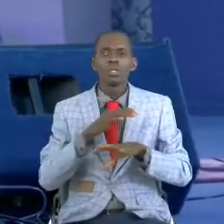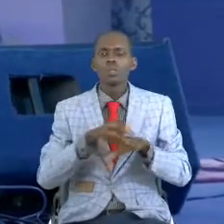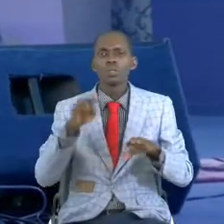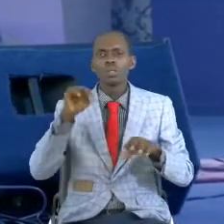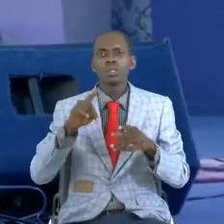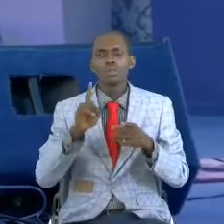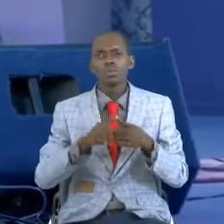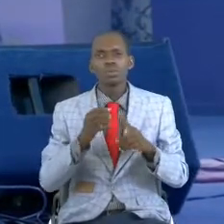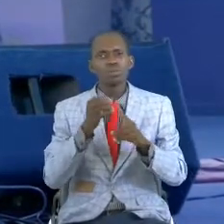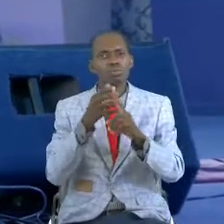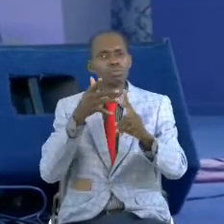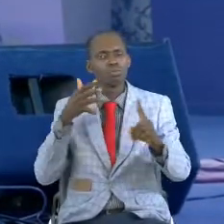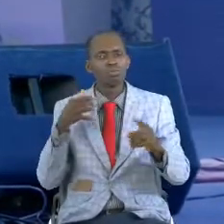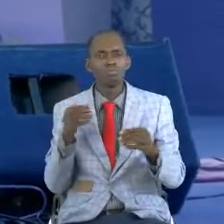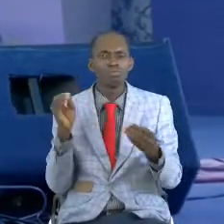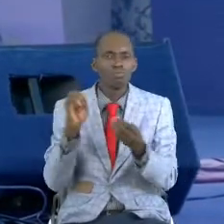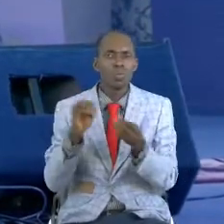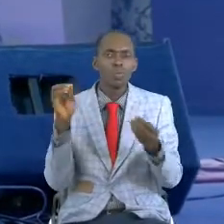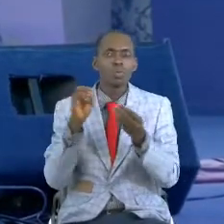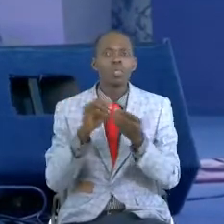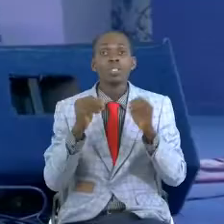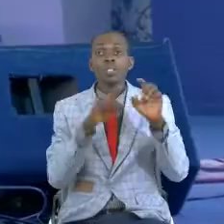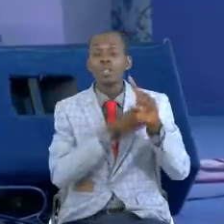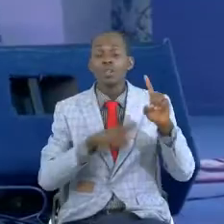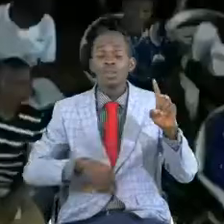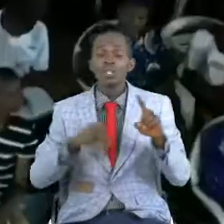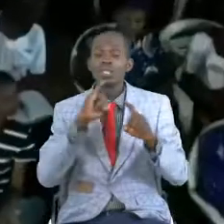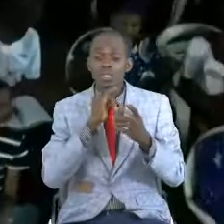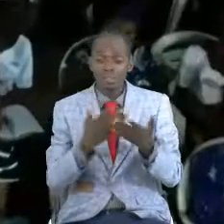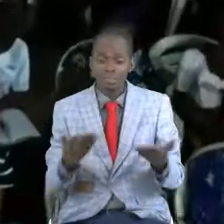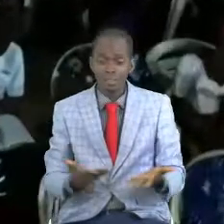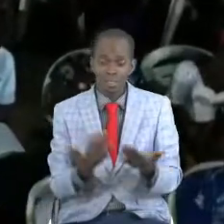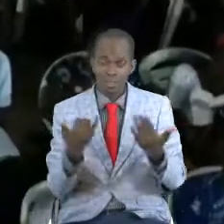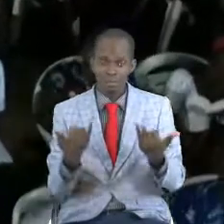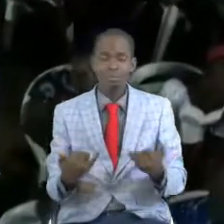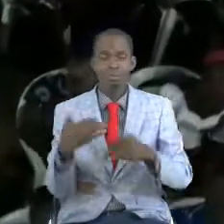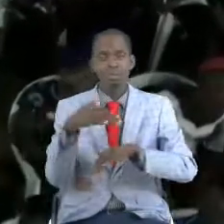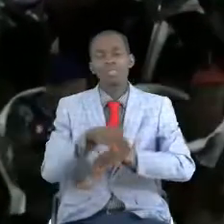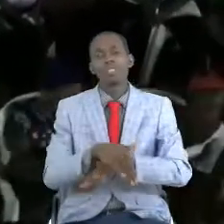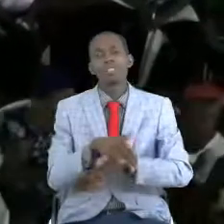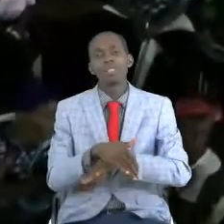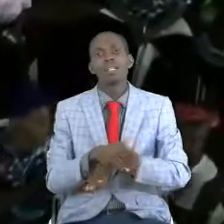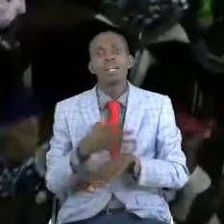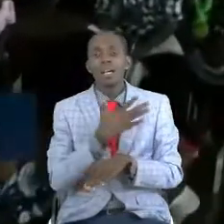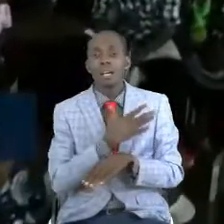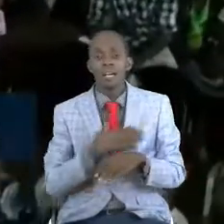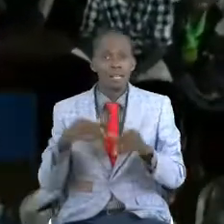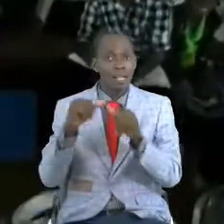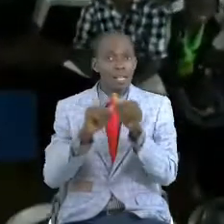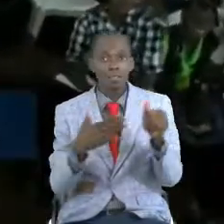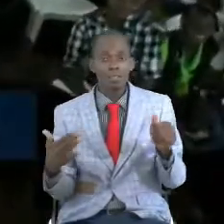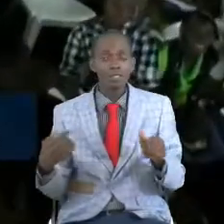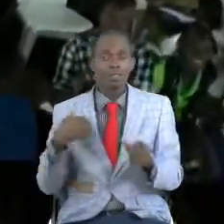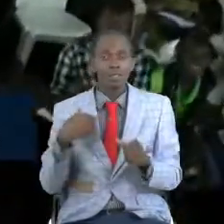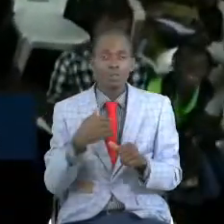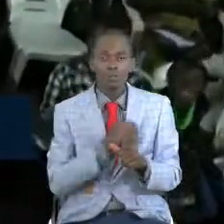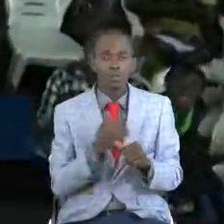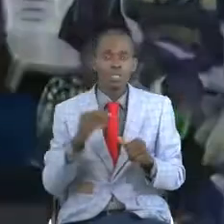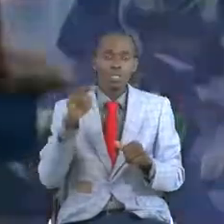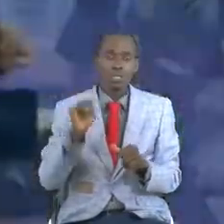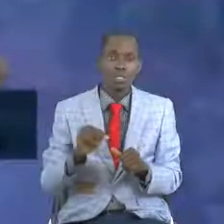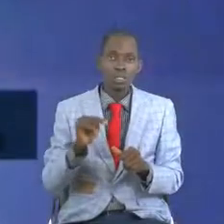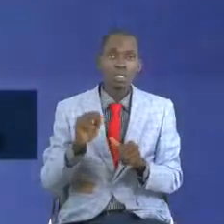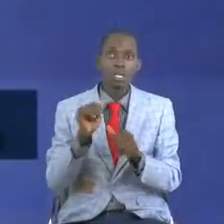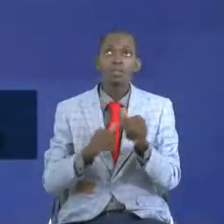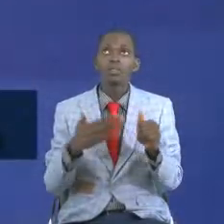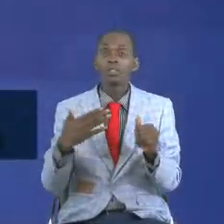is here tonight. I said the Lord is here tonight. And everything we need, everything you need, the